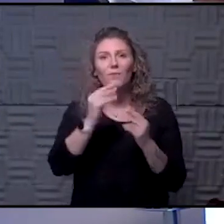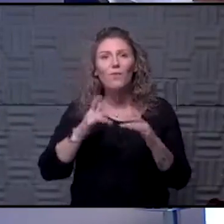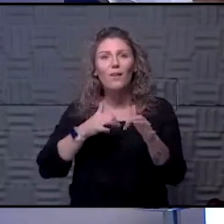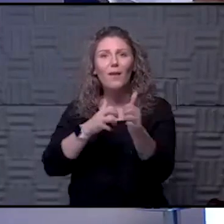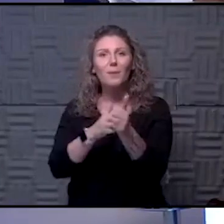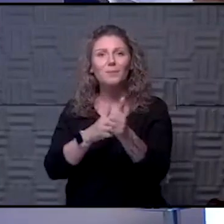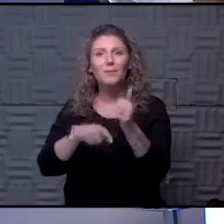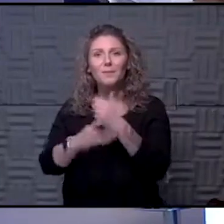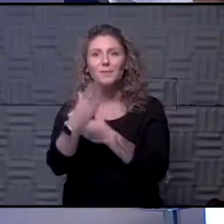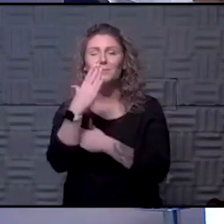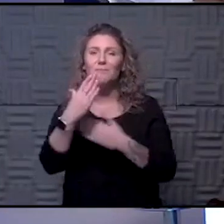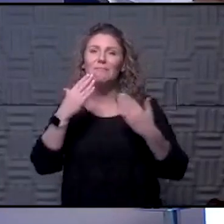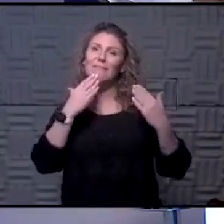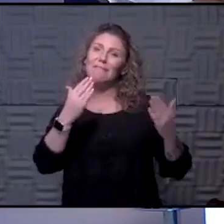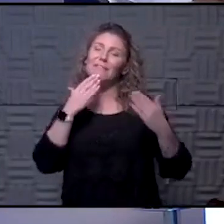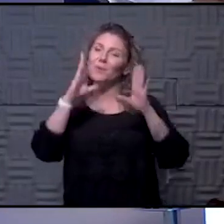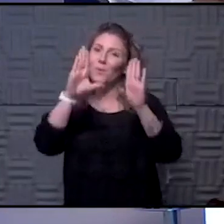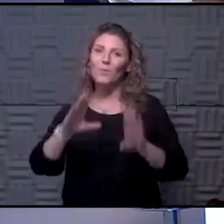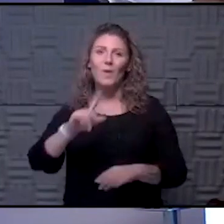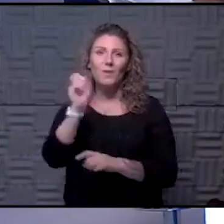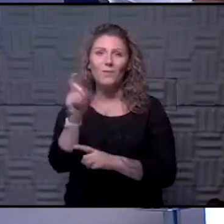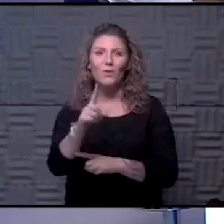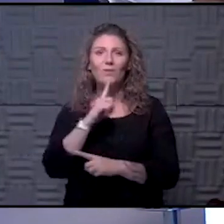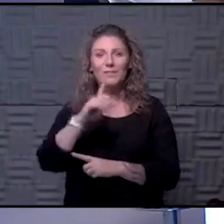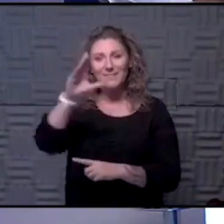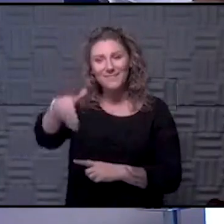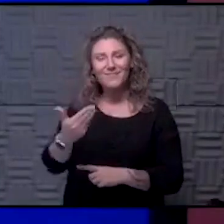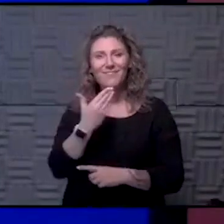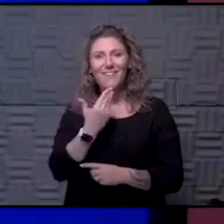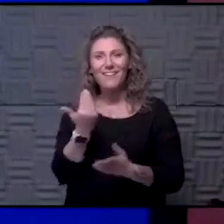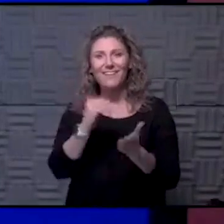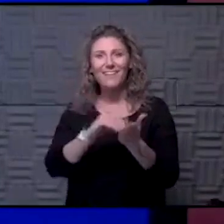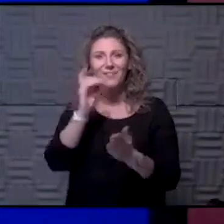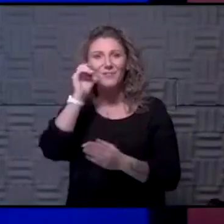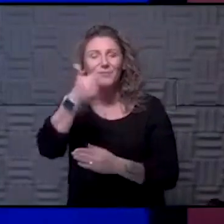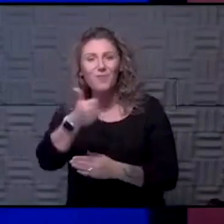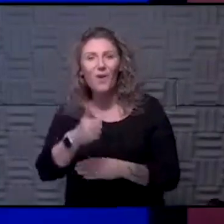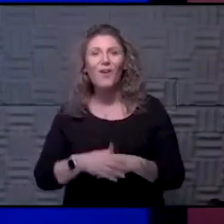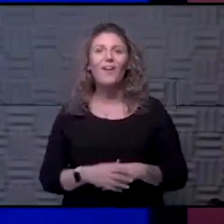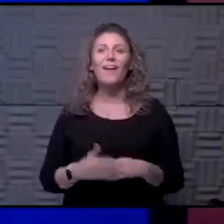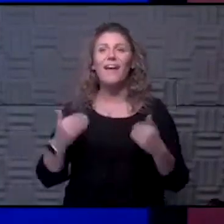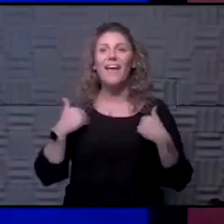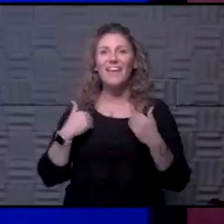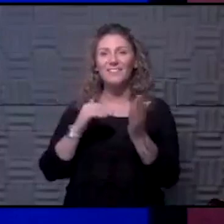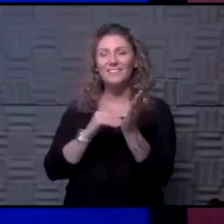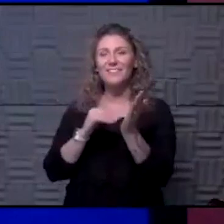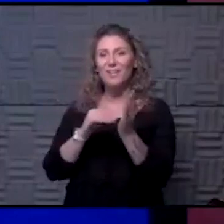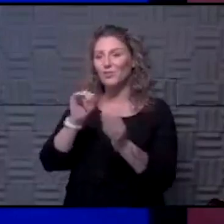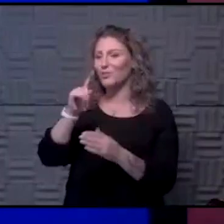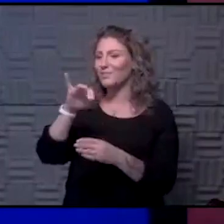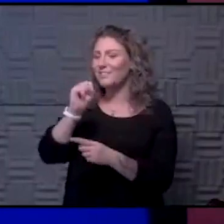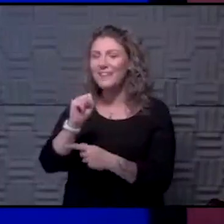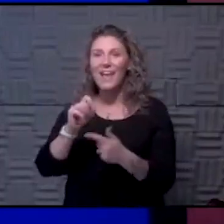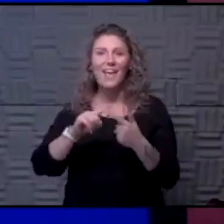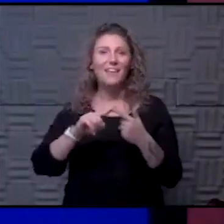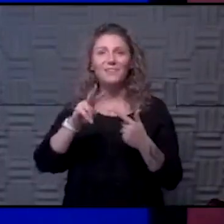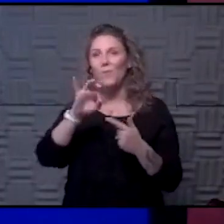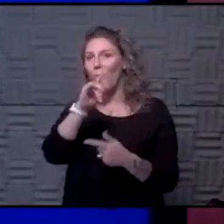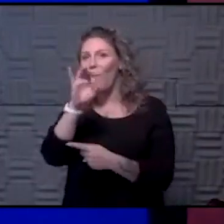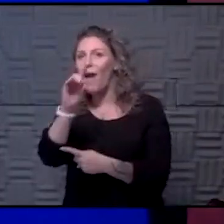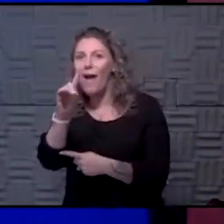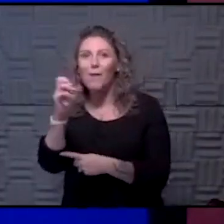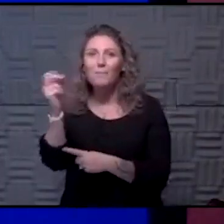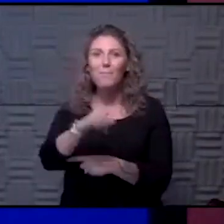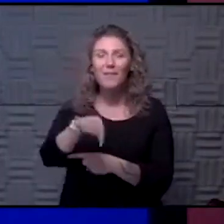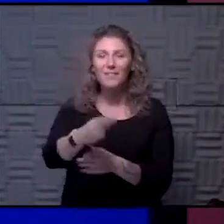this morning. We thank you for your great questions. I invite you to join us again tomorrow. We are going to have Dr. Stites and Dr. Weil back this week. It's